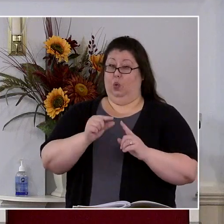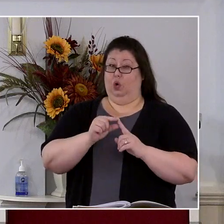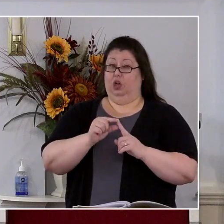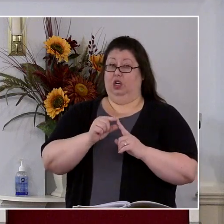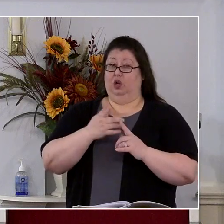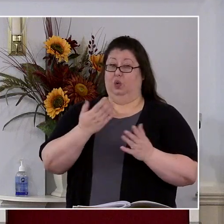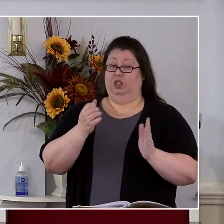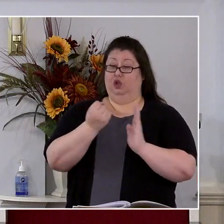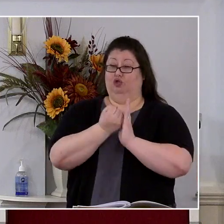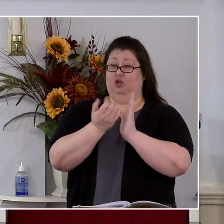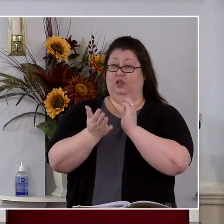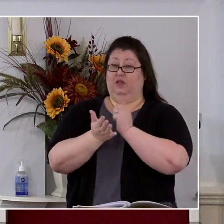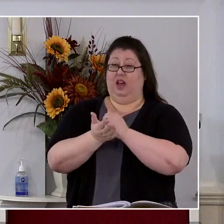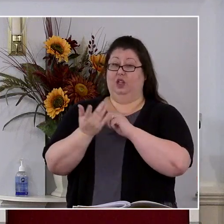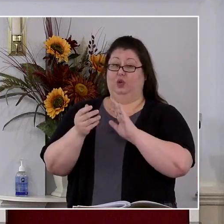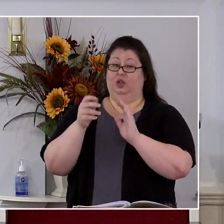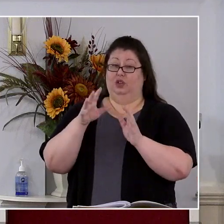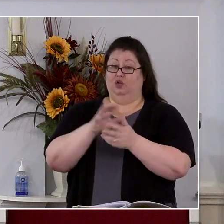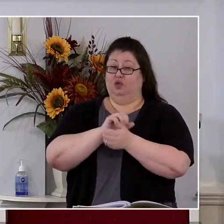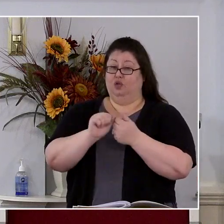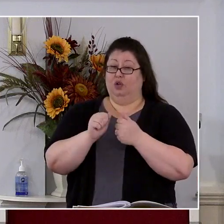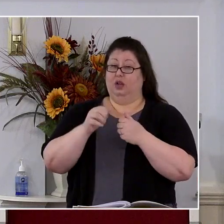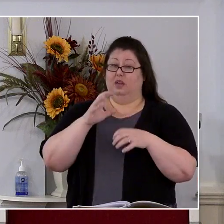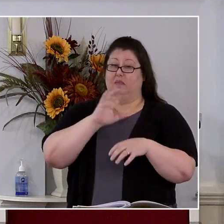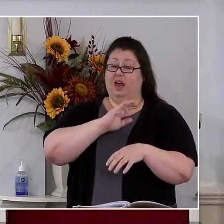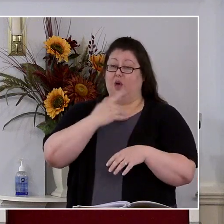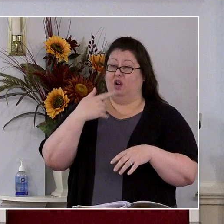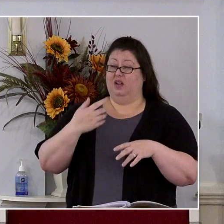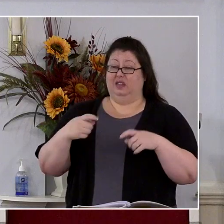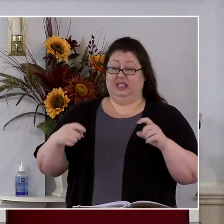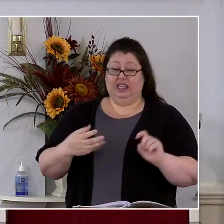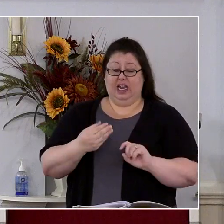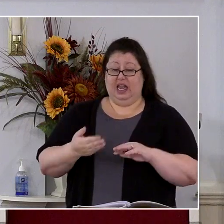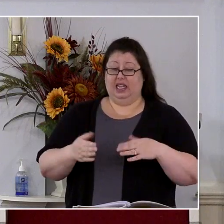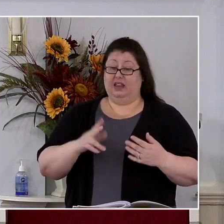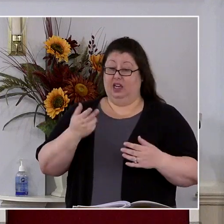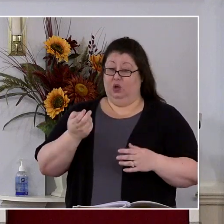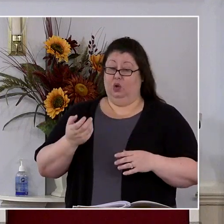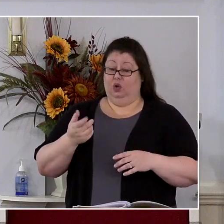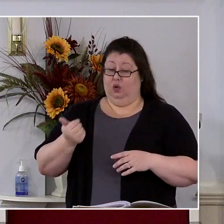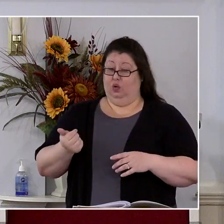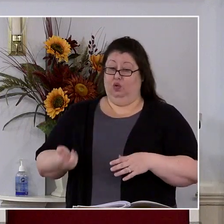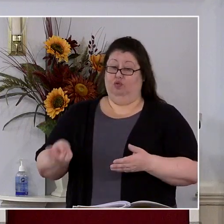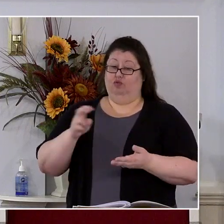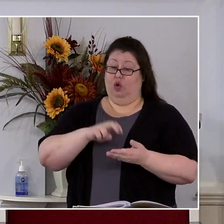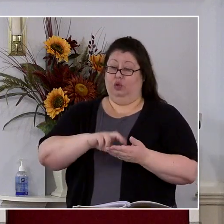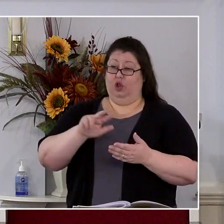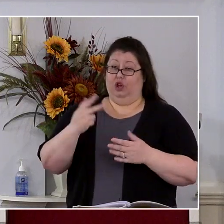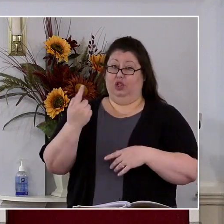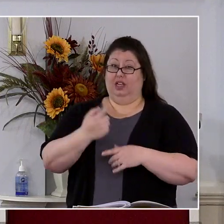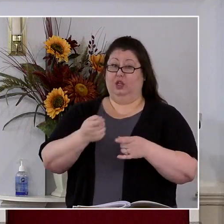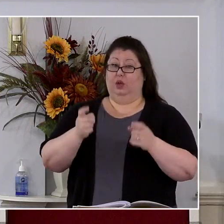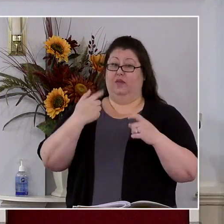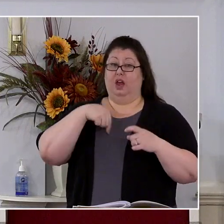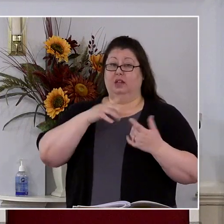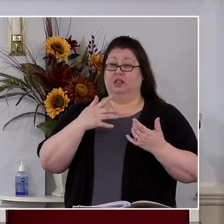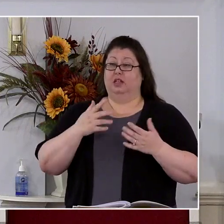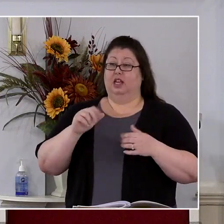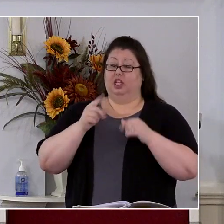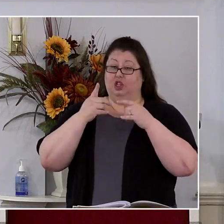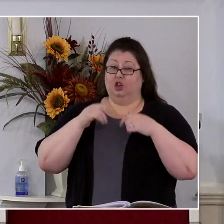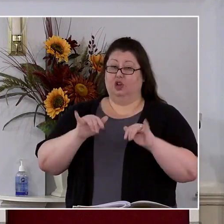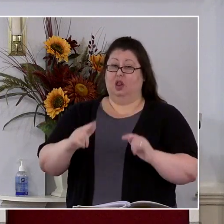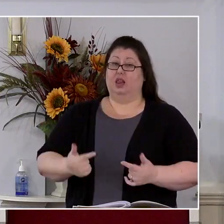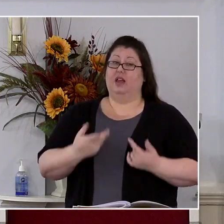crucified to destroy the power of sin and death, and who rose on the third day to give us eternal life, peace,